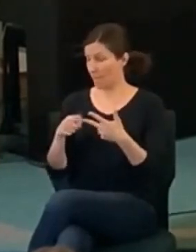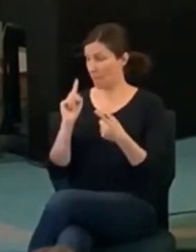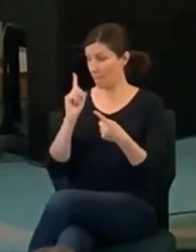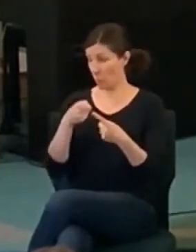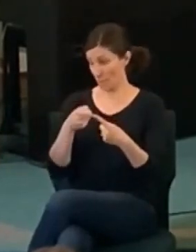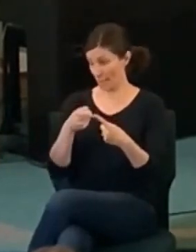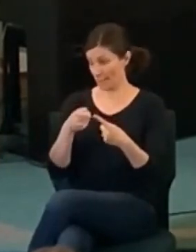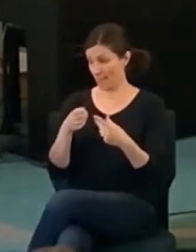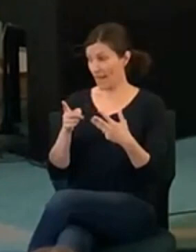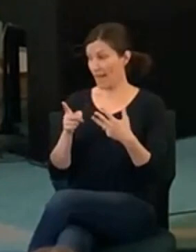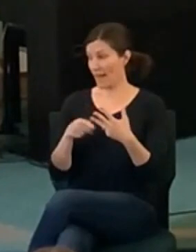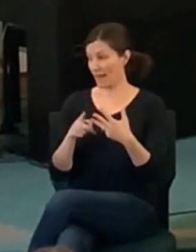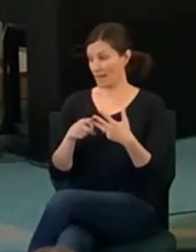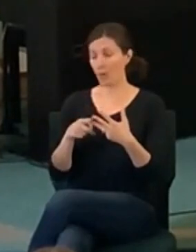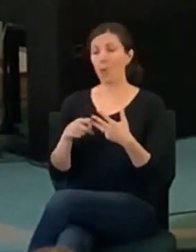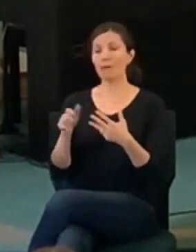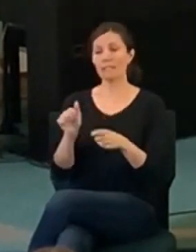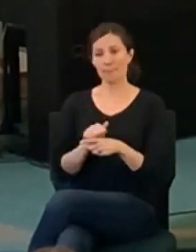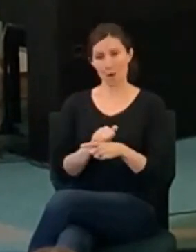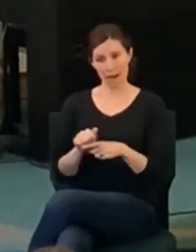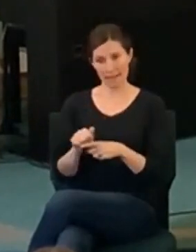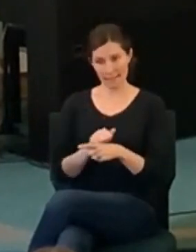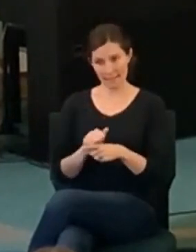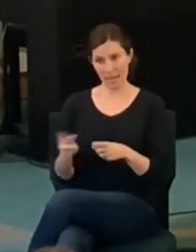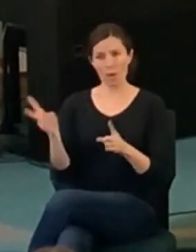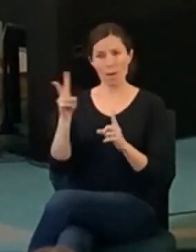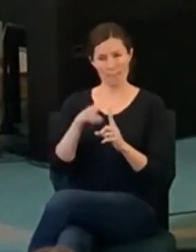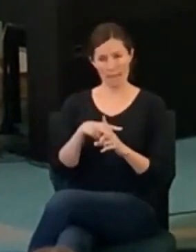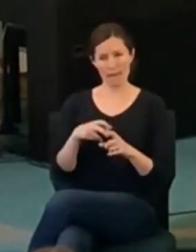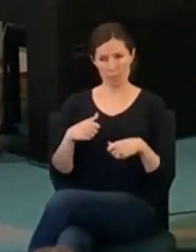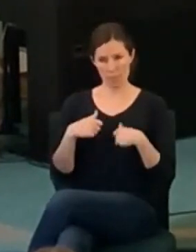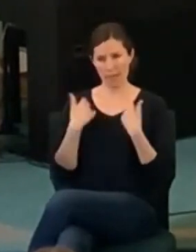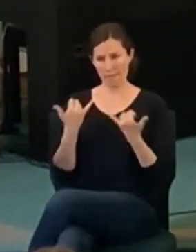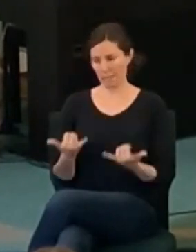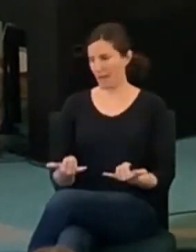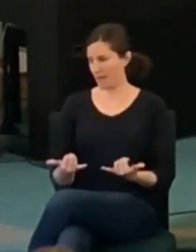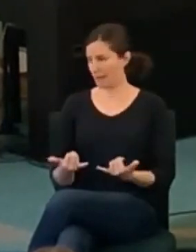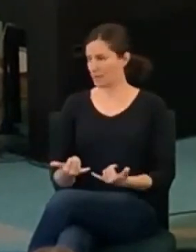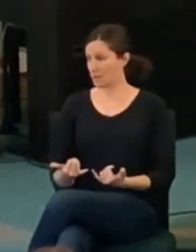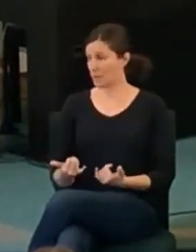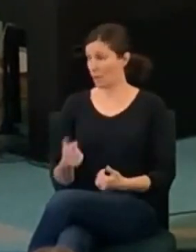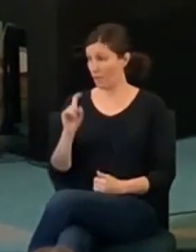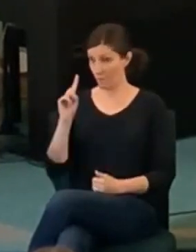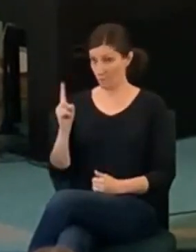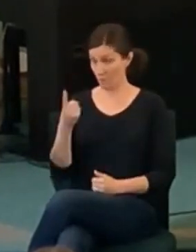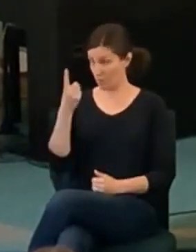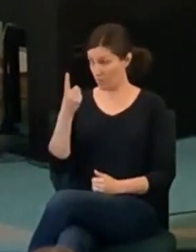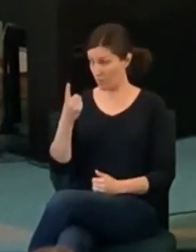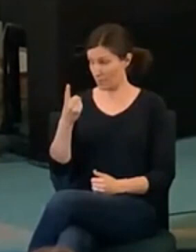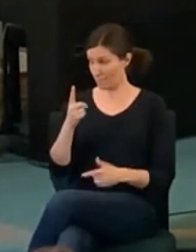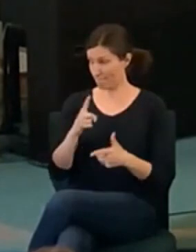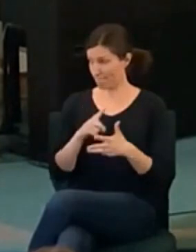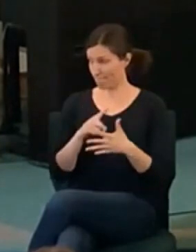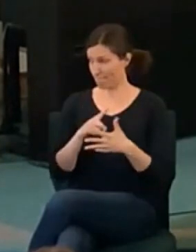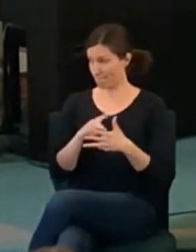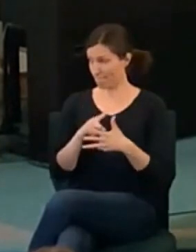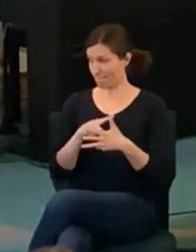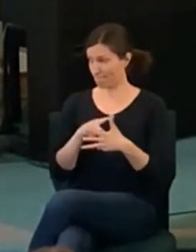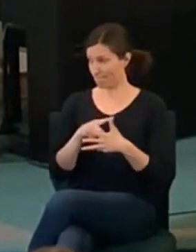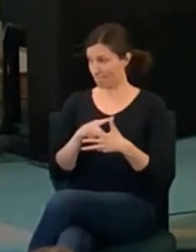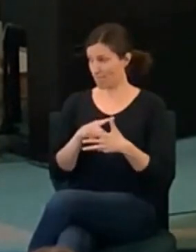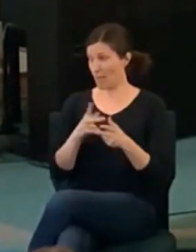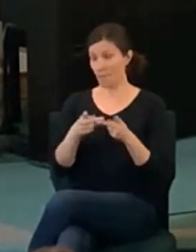we're going to look at the place where this occurs, the story occurs, the problem that the religious leaders kind of pose